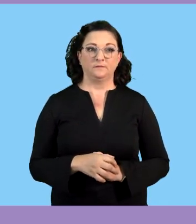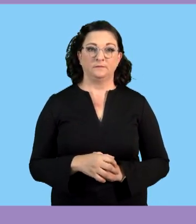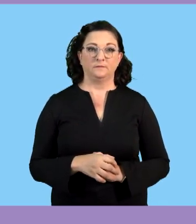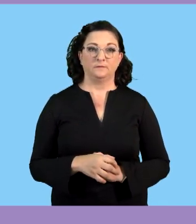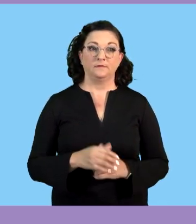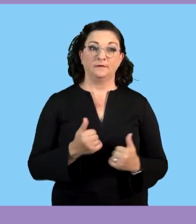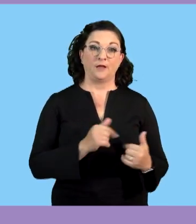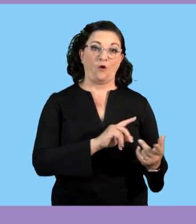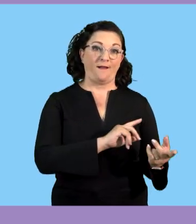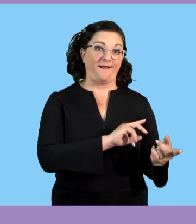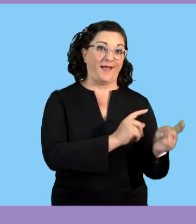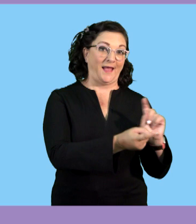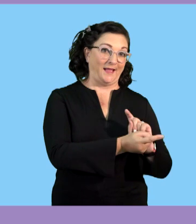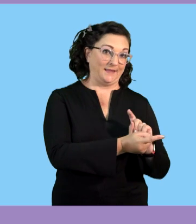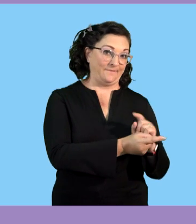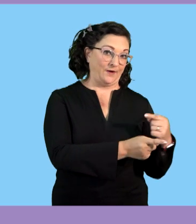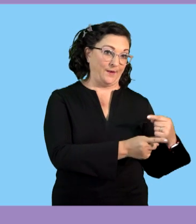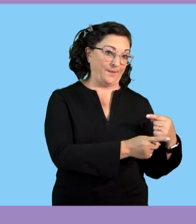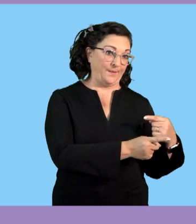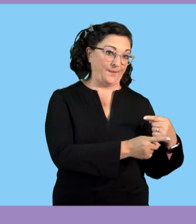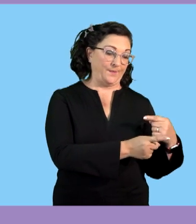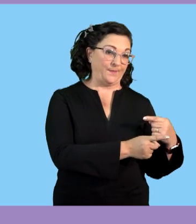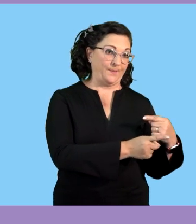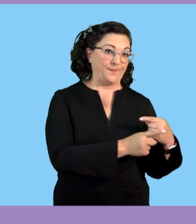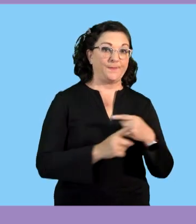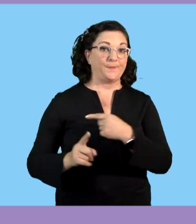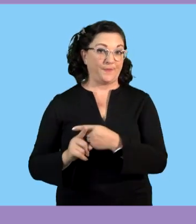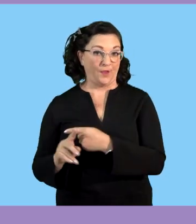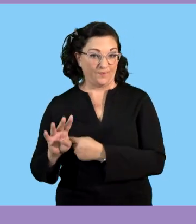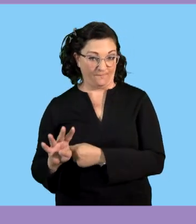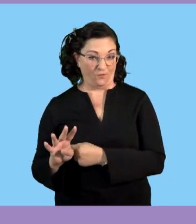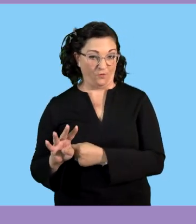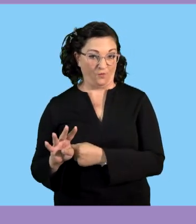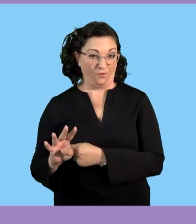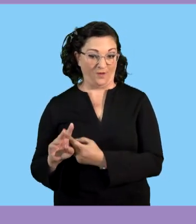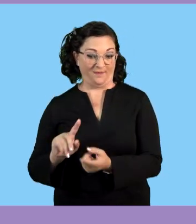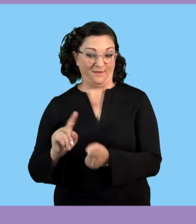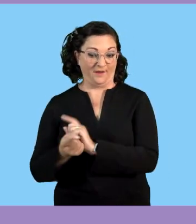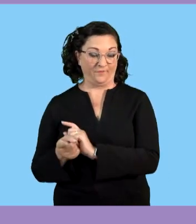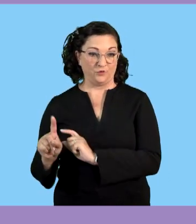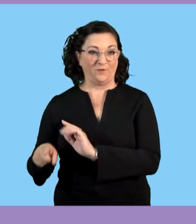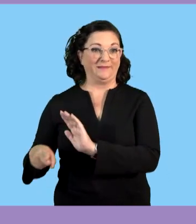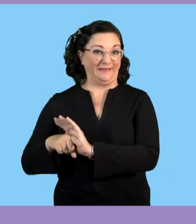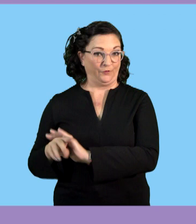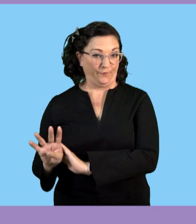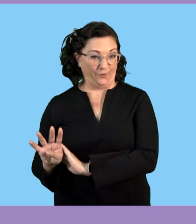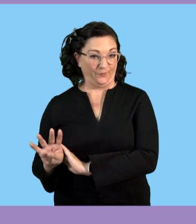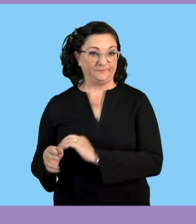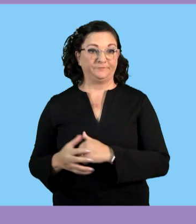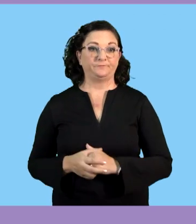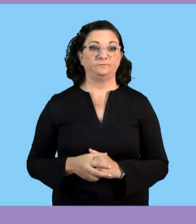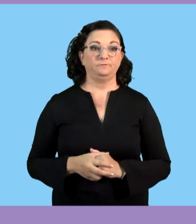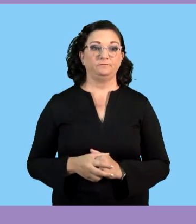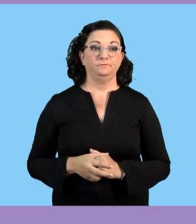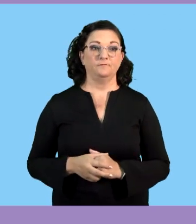use the additive inverse of a plus 4. Now the additive inverse of a plus 4 is a negative 4.